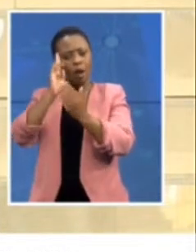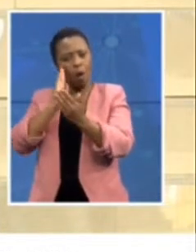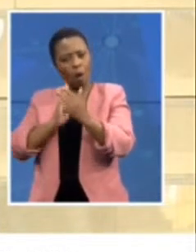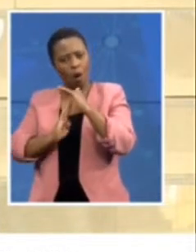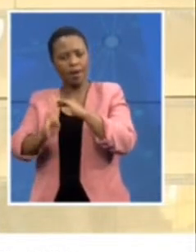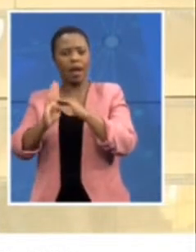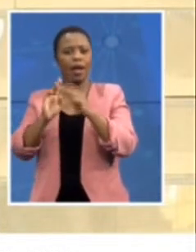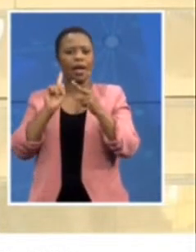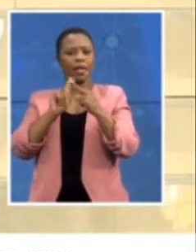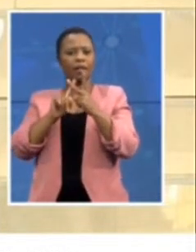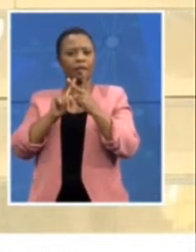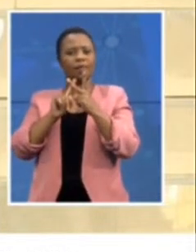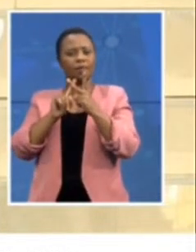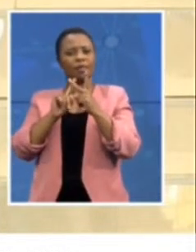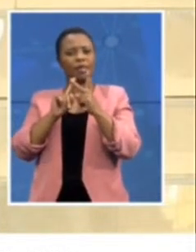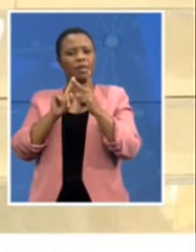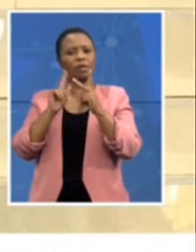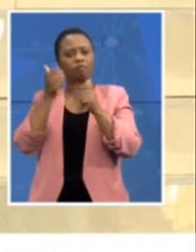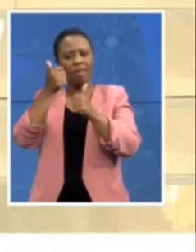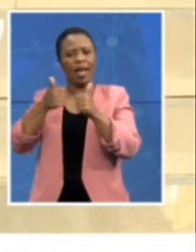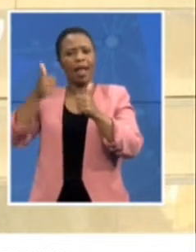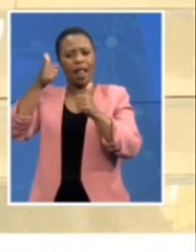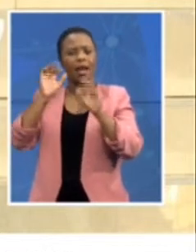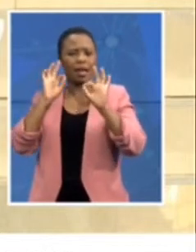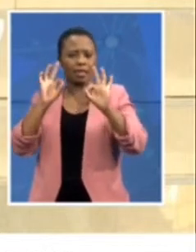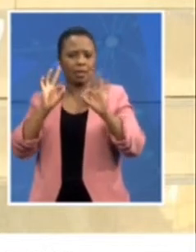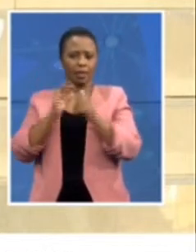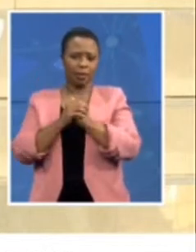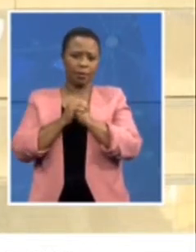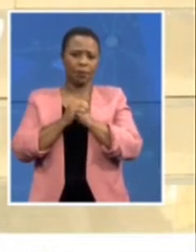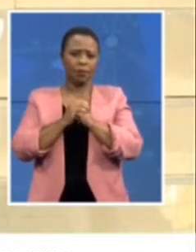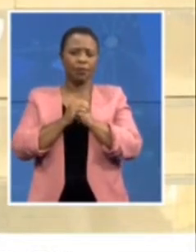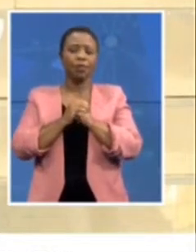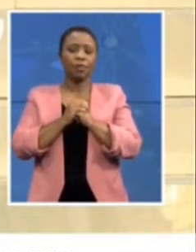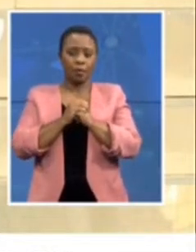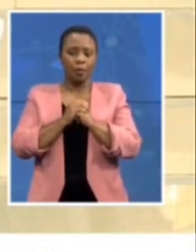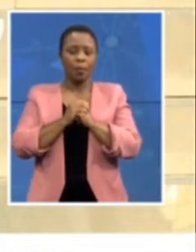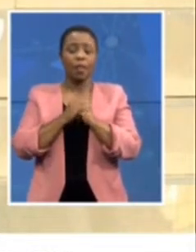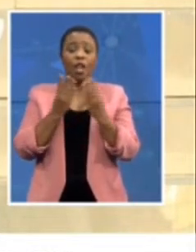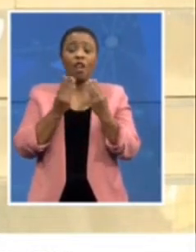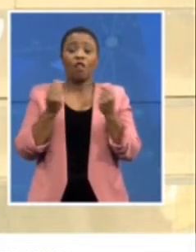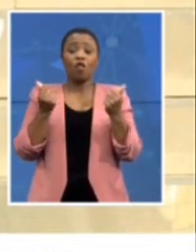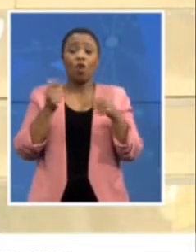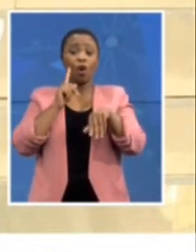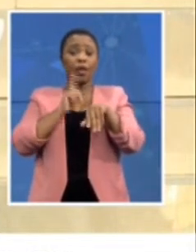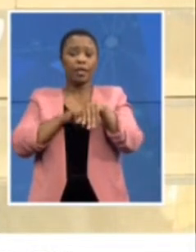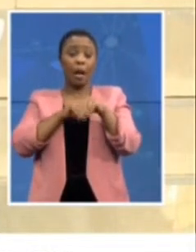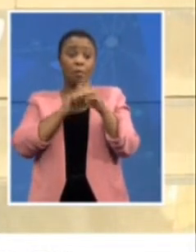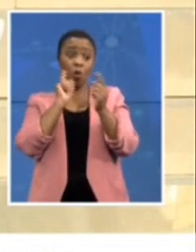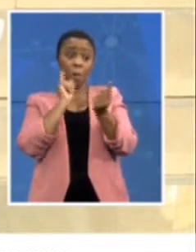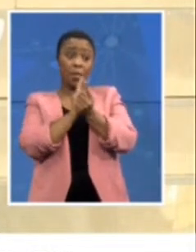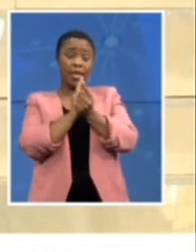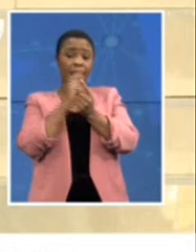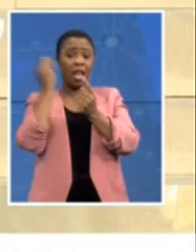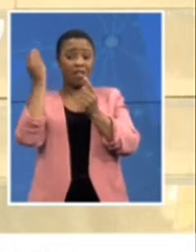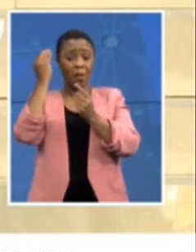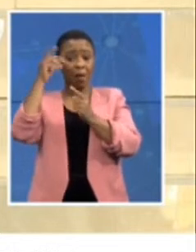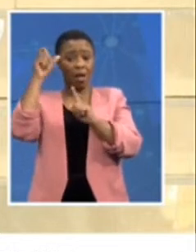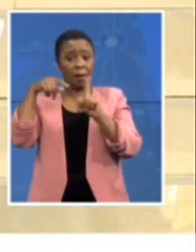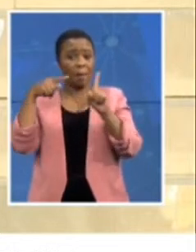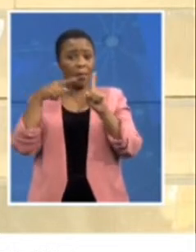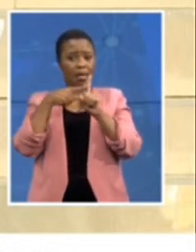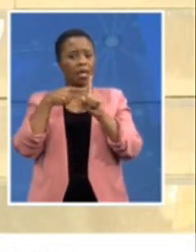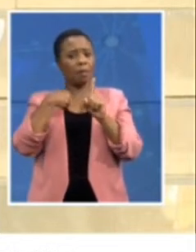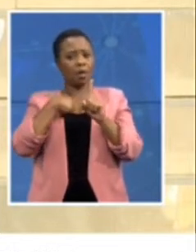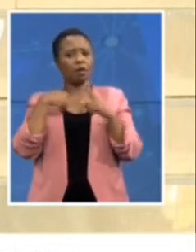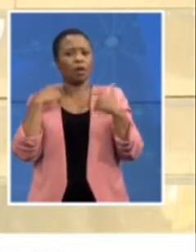There are very few times we get to meet an icon. I have the privilege of being a descendant of one. We